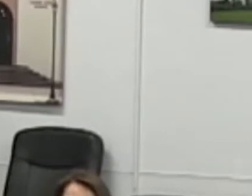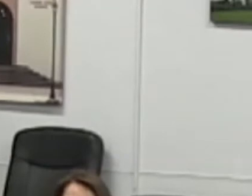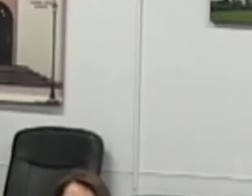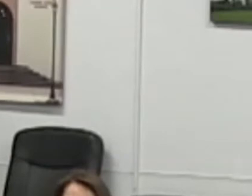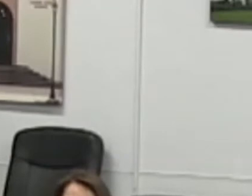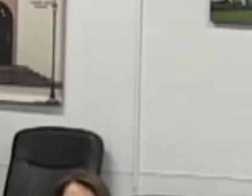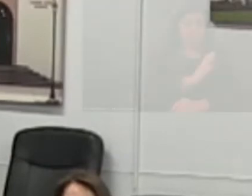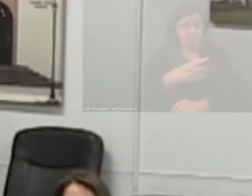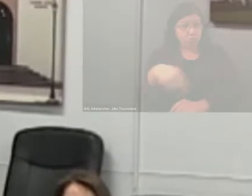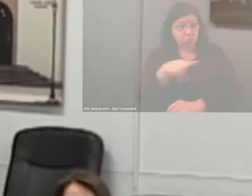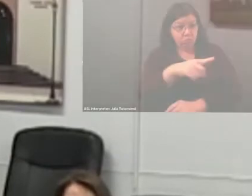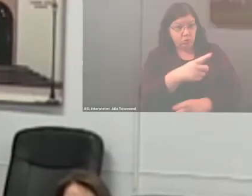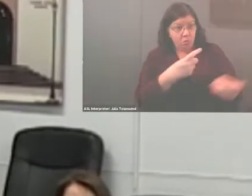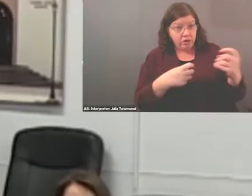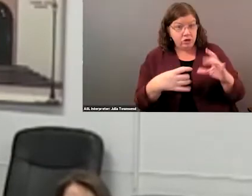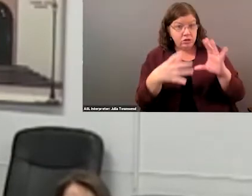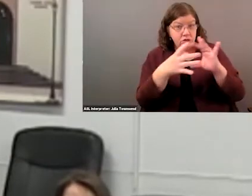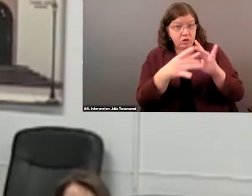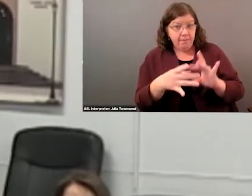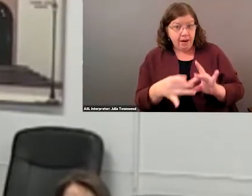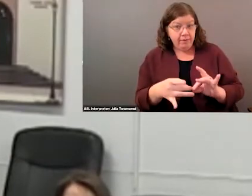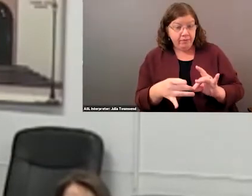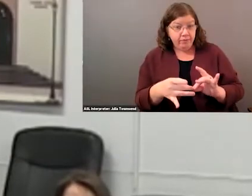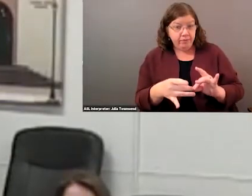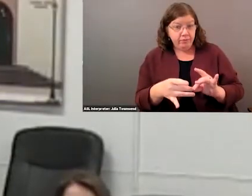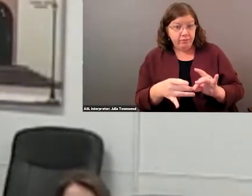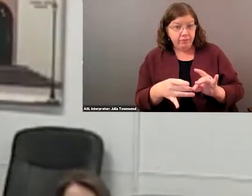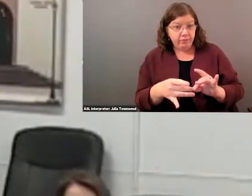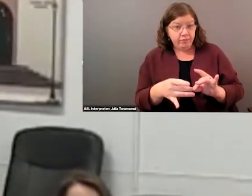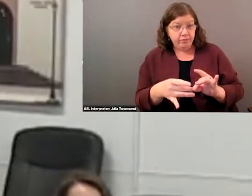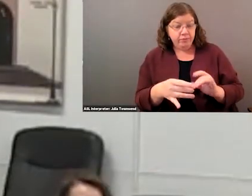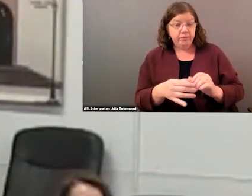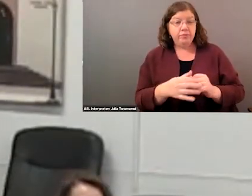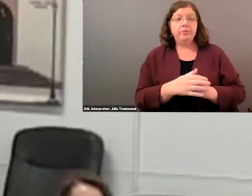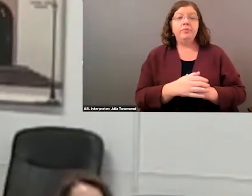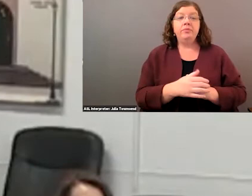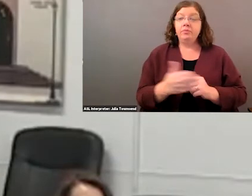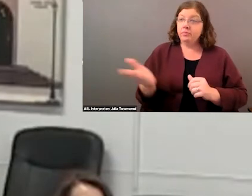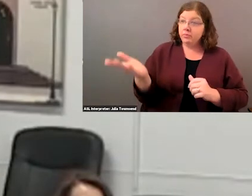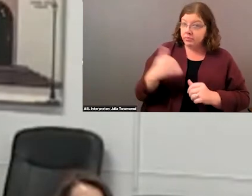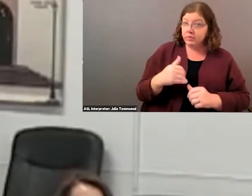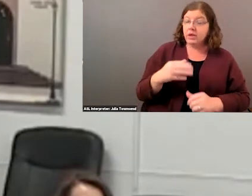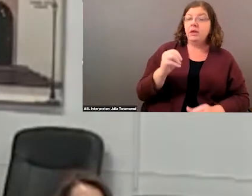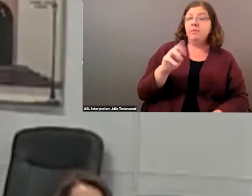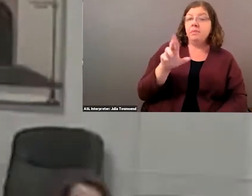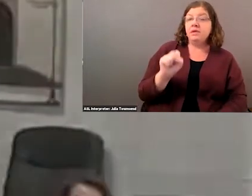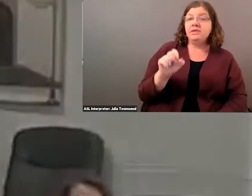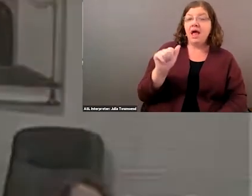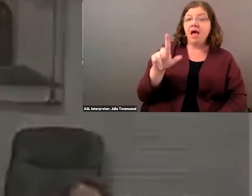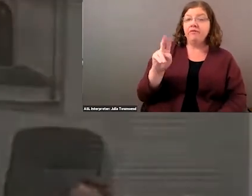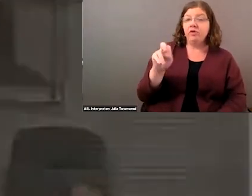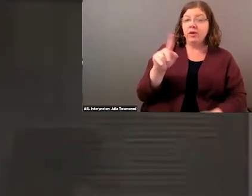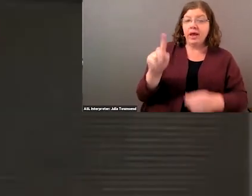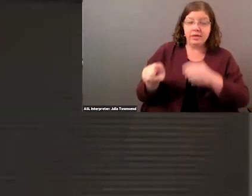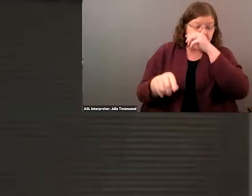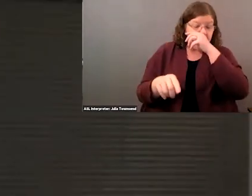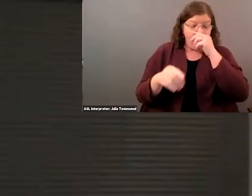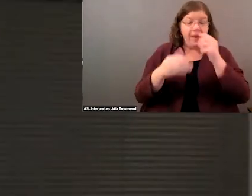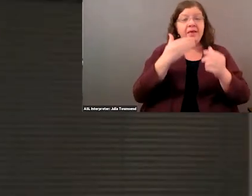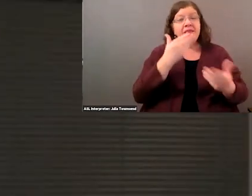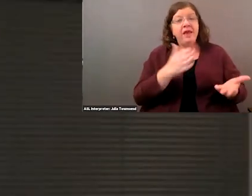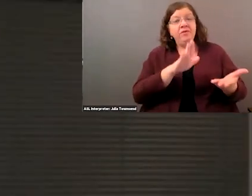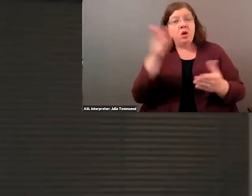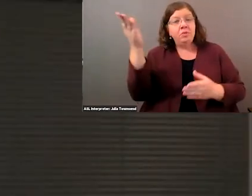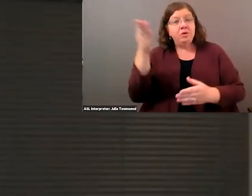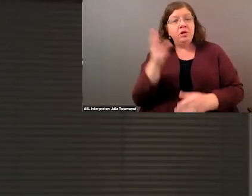Please, Ms. Alvarez. Thank you. Thank you for that presentation, Dr. Maldonado. And thank you, Dr. Becchio, and